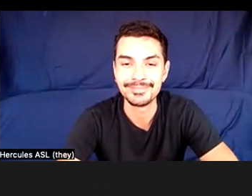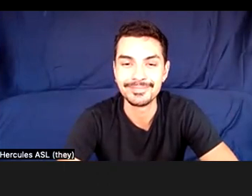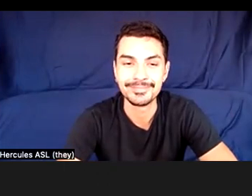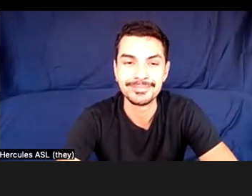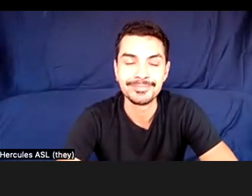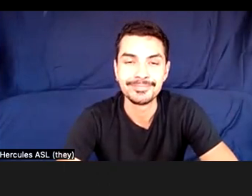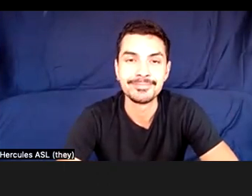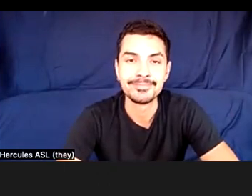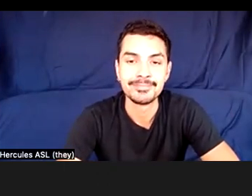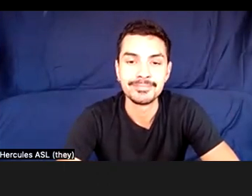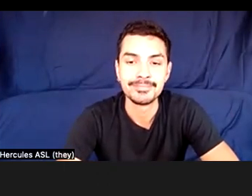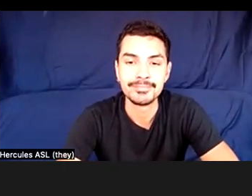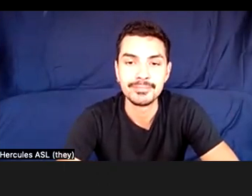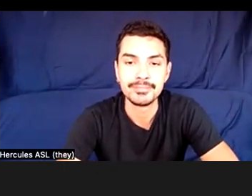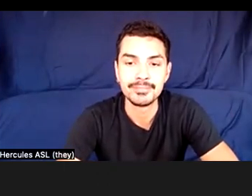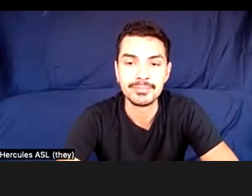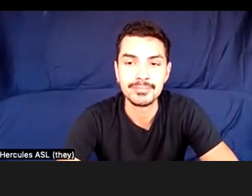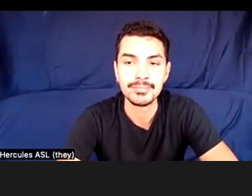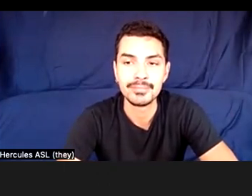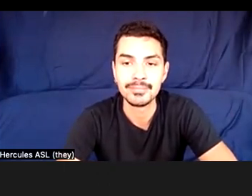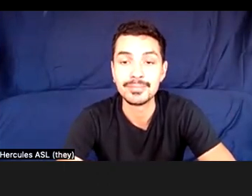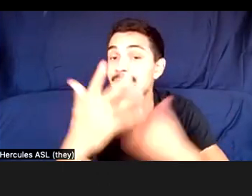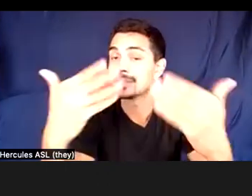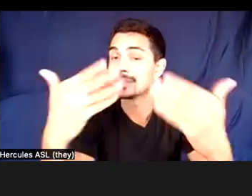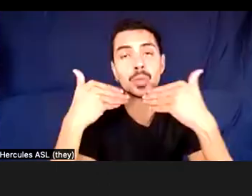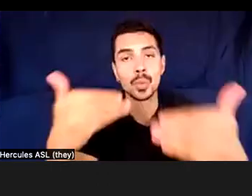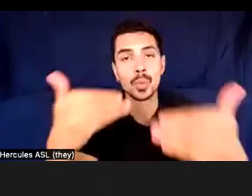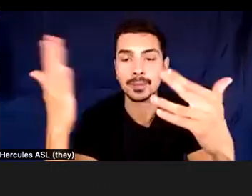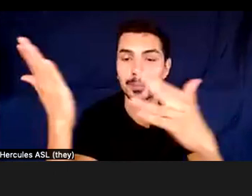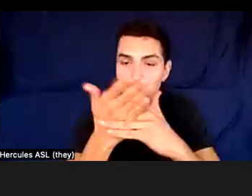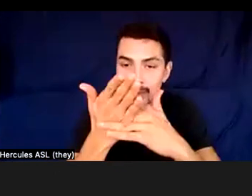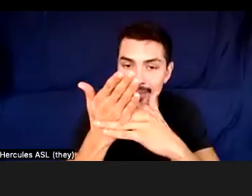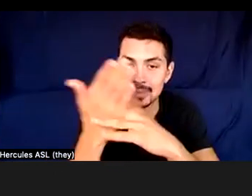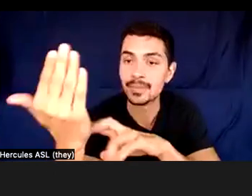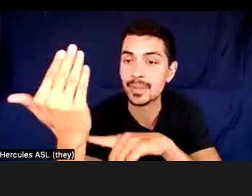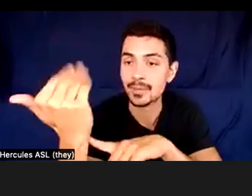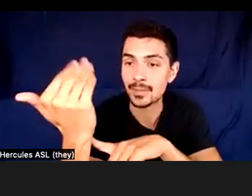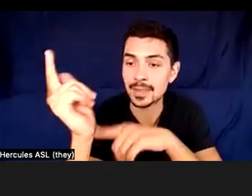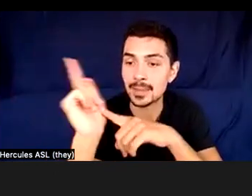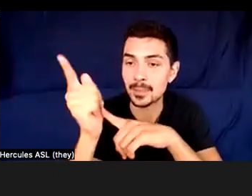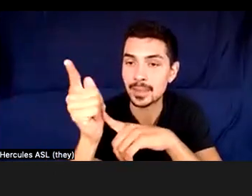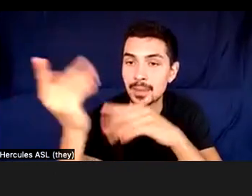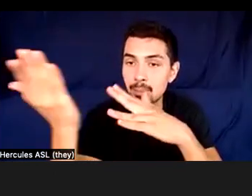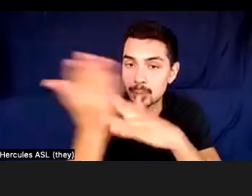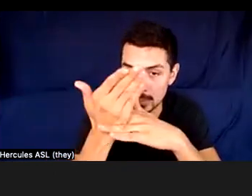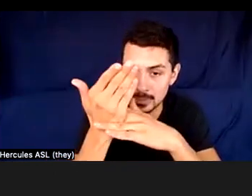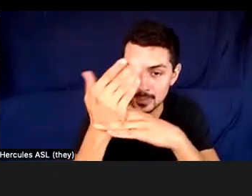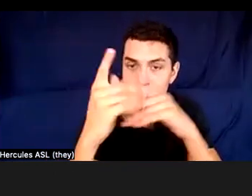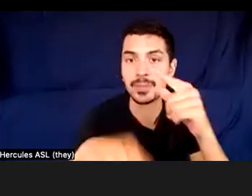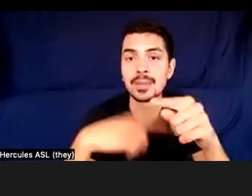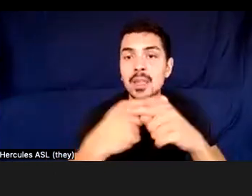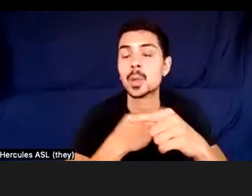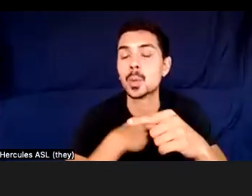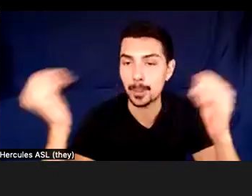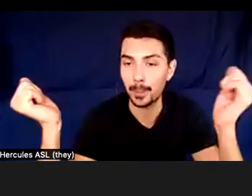All right. Well, let's take a break then. So we'll take a 15-minute break and we'll return at